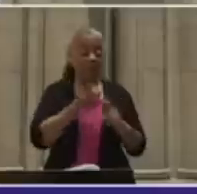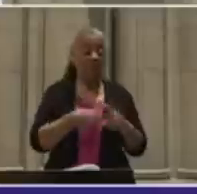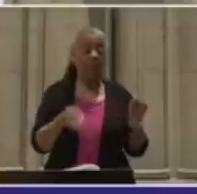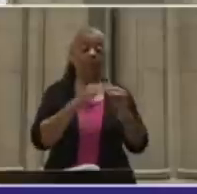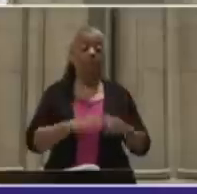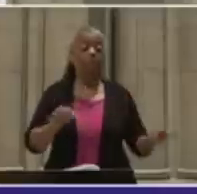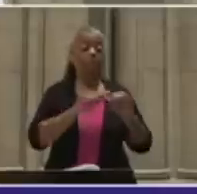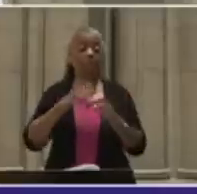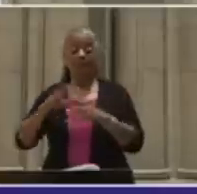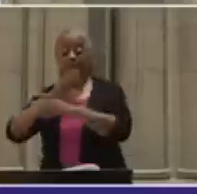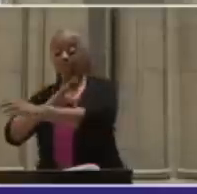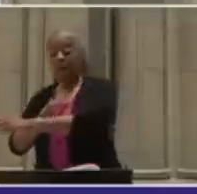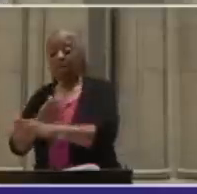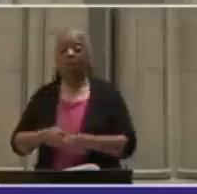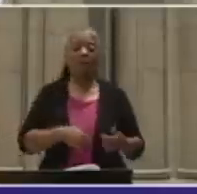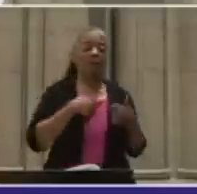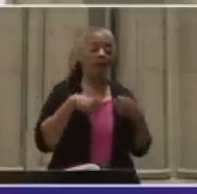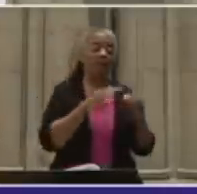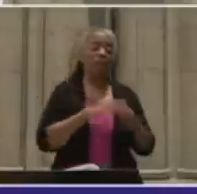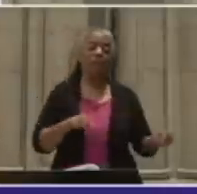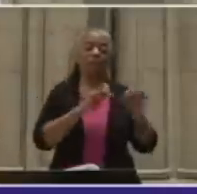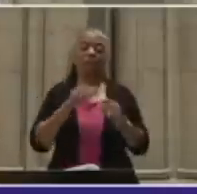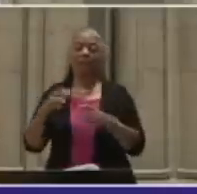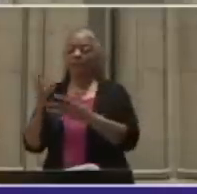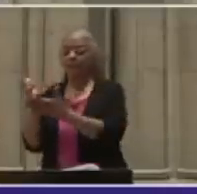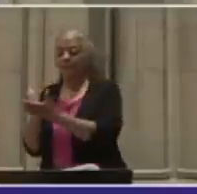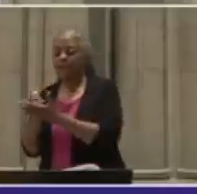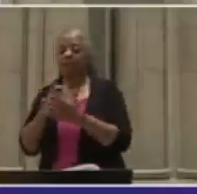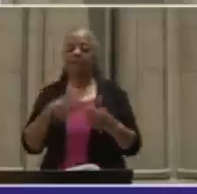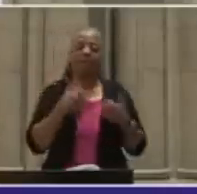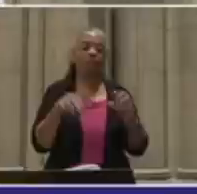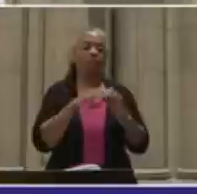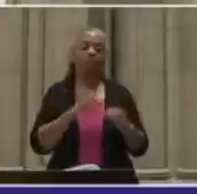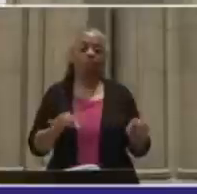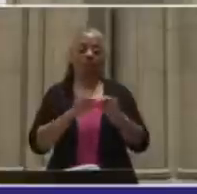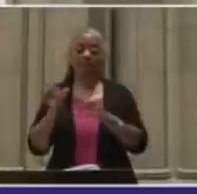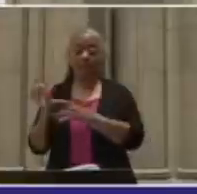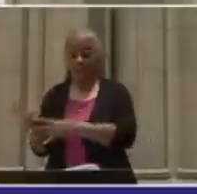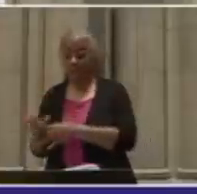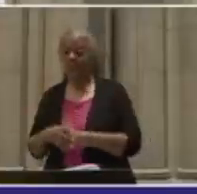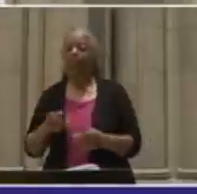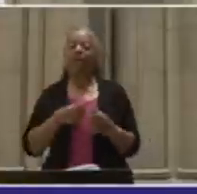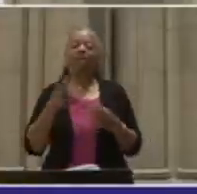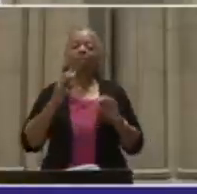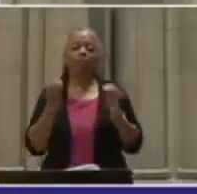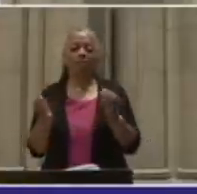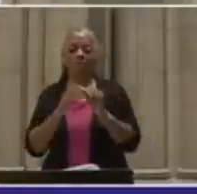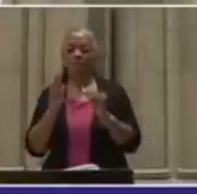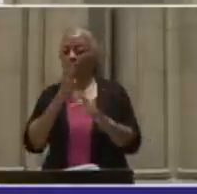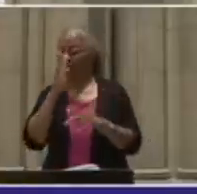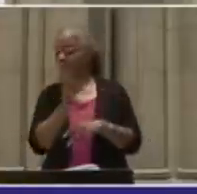power, life more important than lust, life more important than hate, if we no longer turn the other